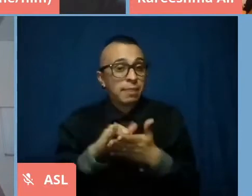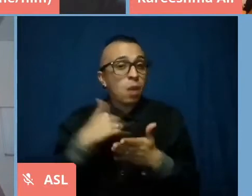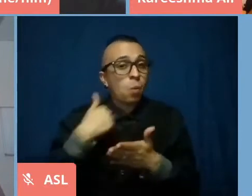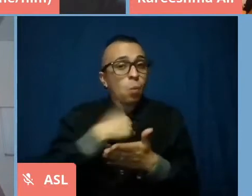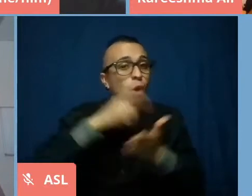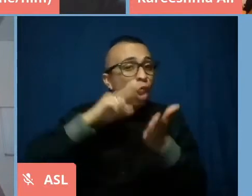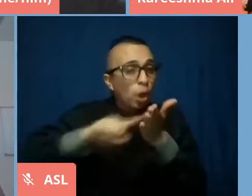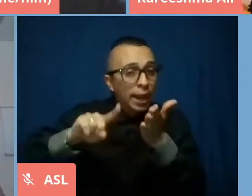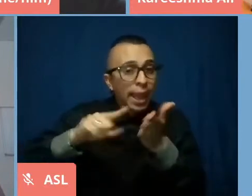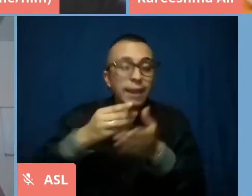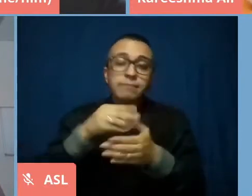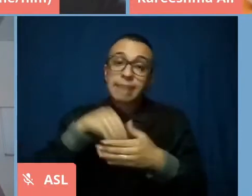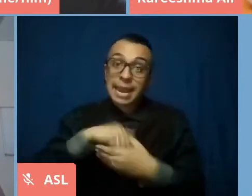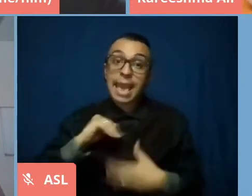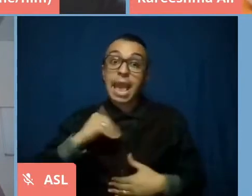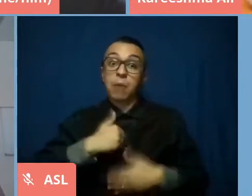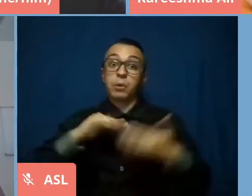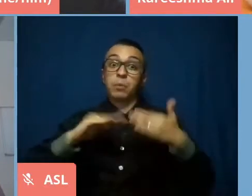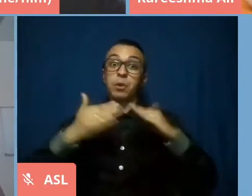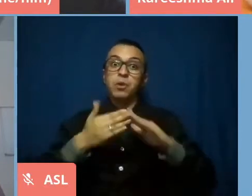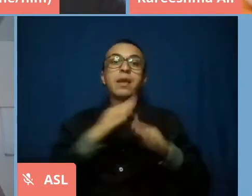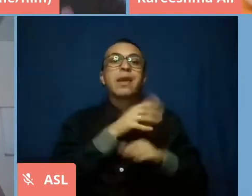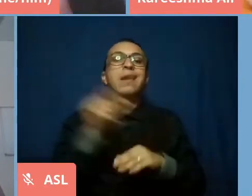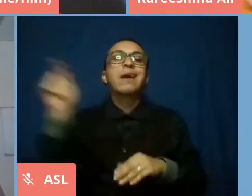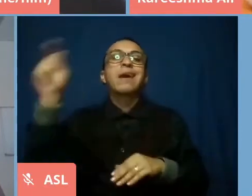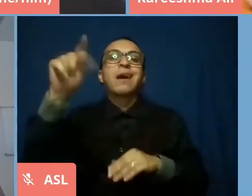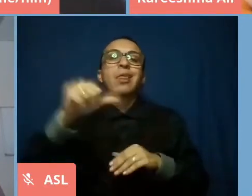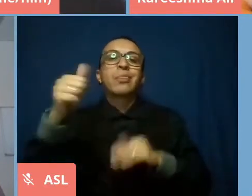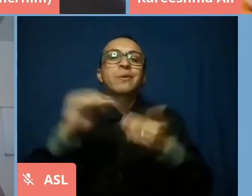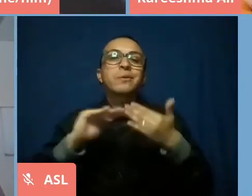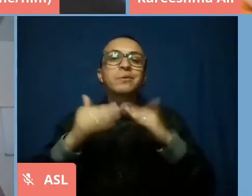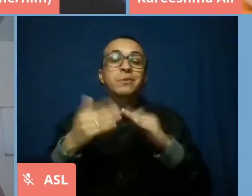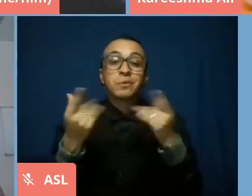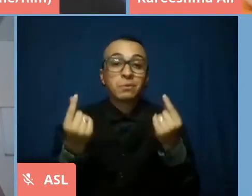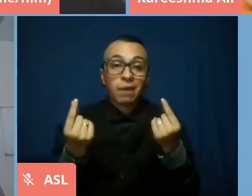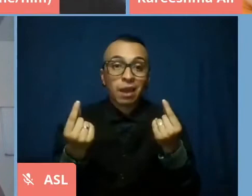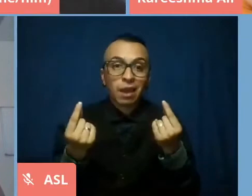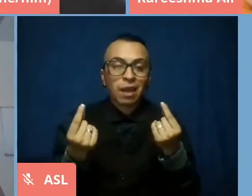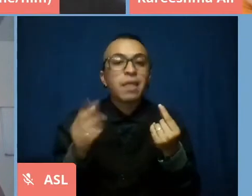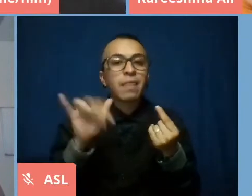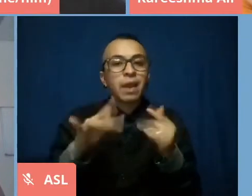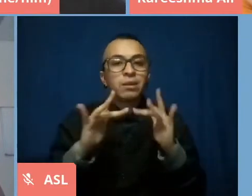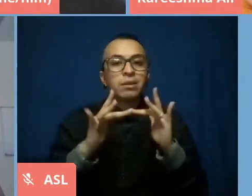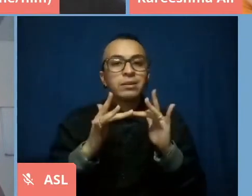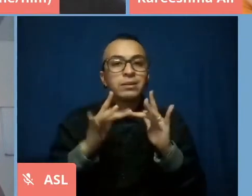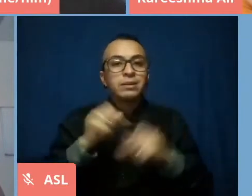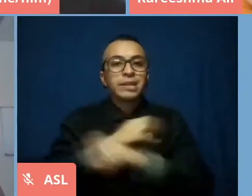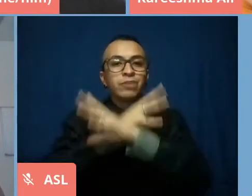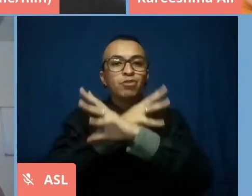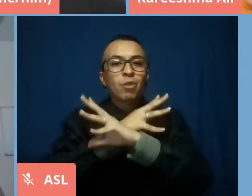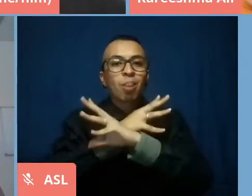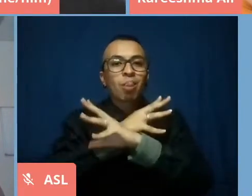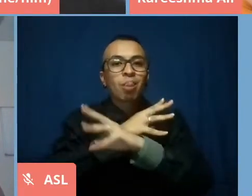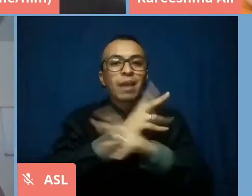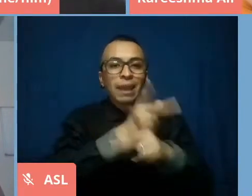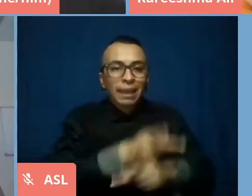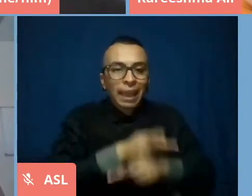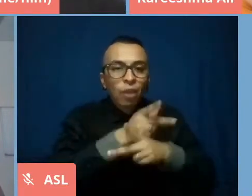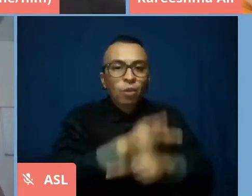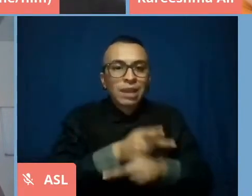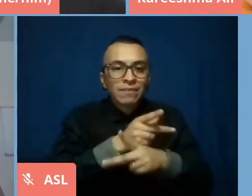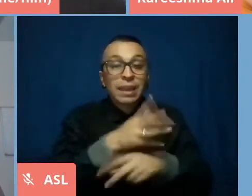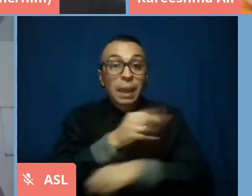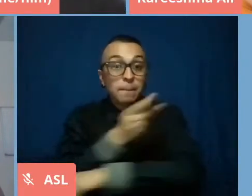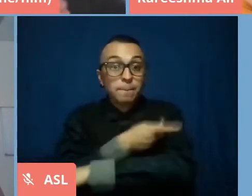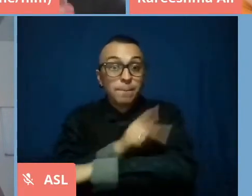both in our community as well as we're seeing in others is bridging the digital divide for caregivers and recipients. So